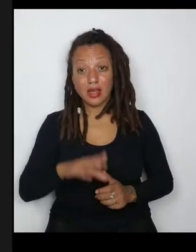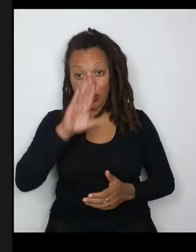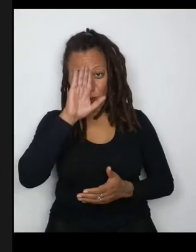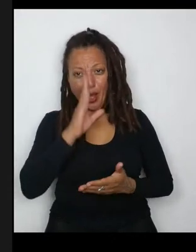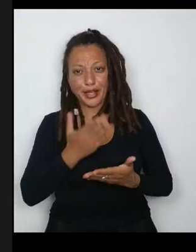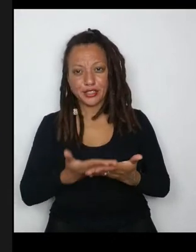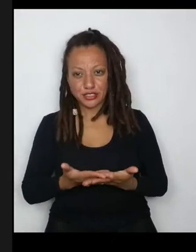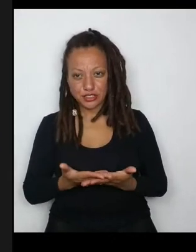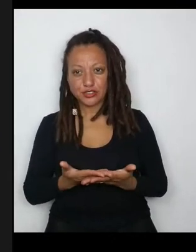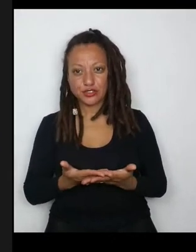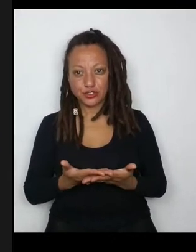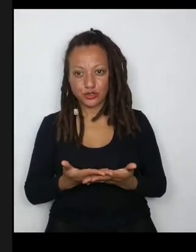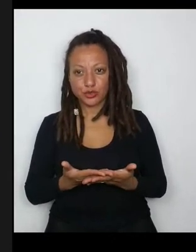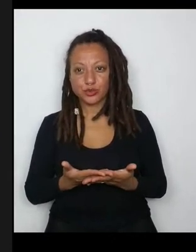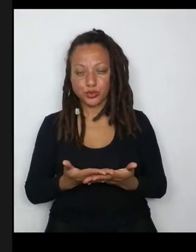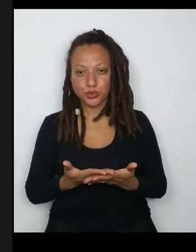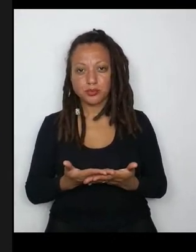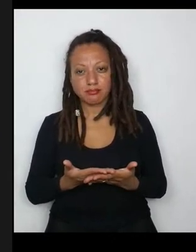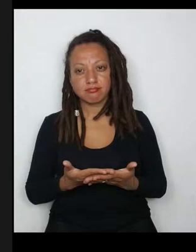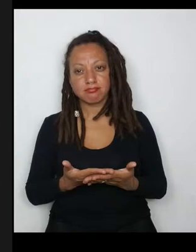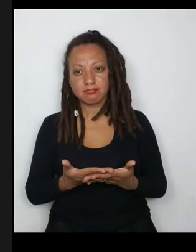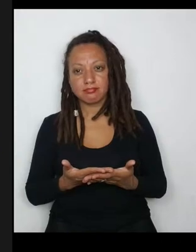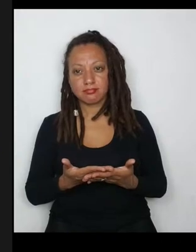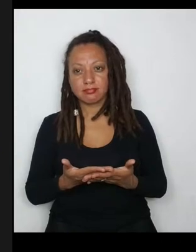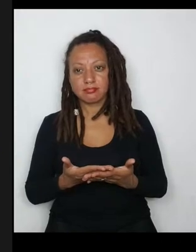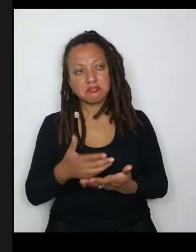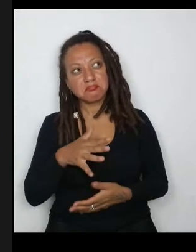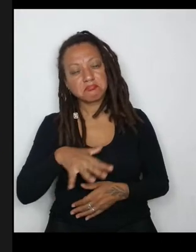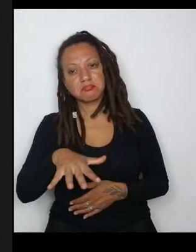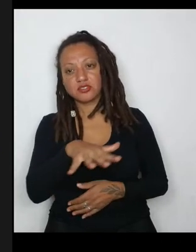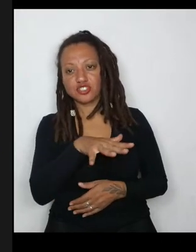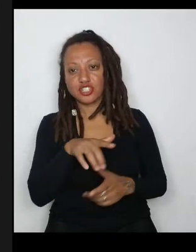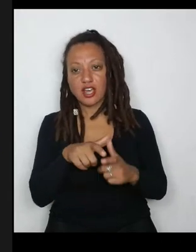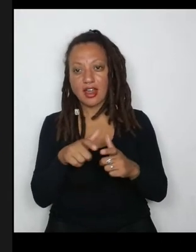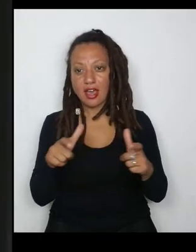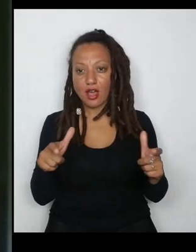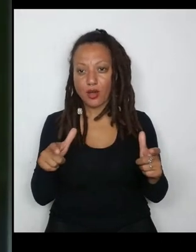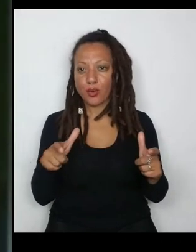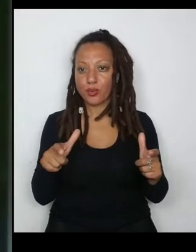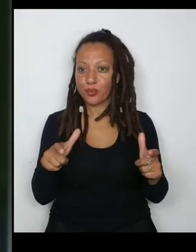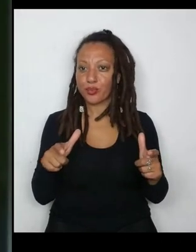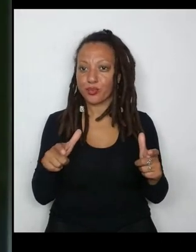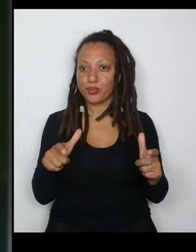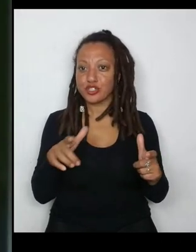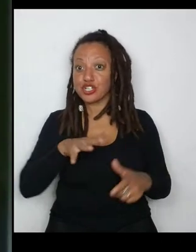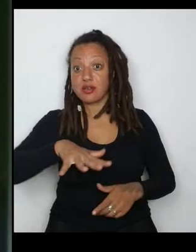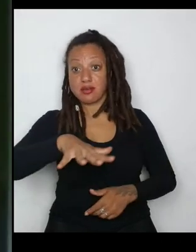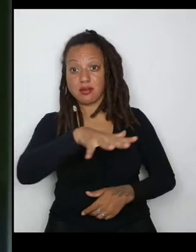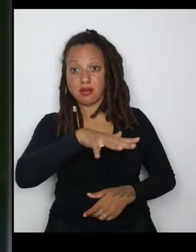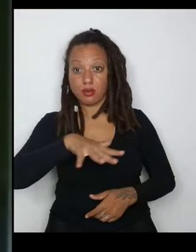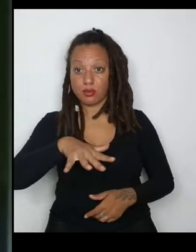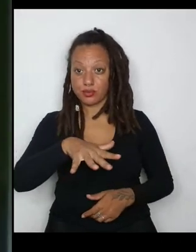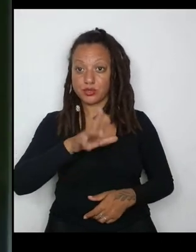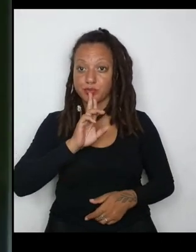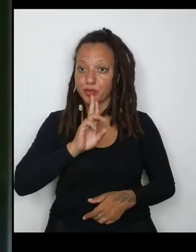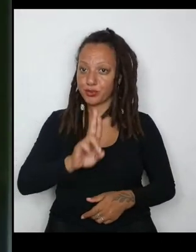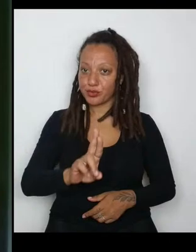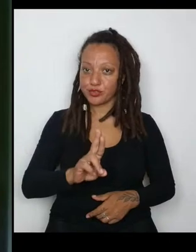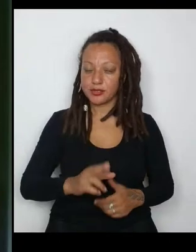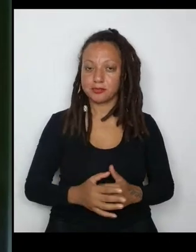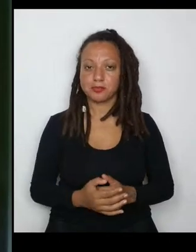generally that's going to be a general statement in this period of time where we are grappling these questions